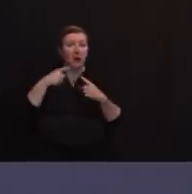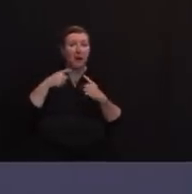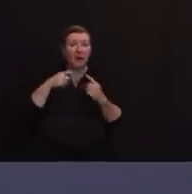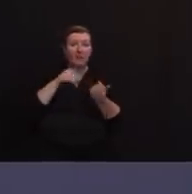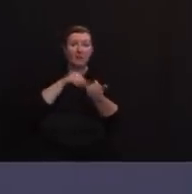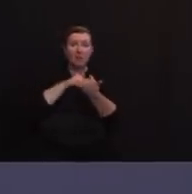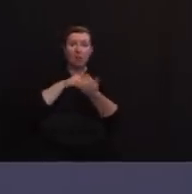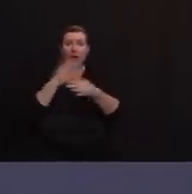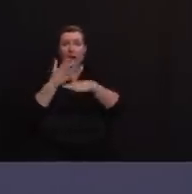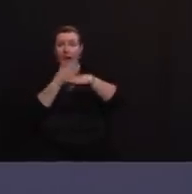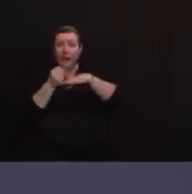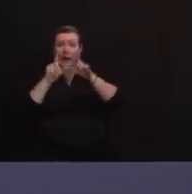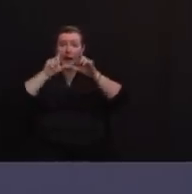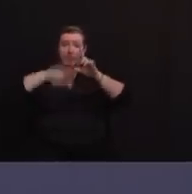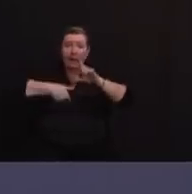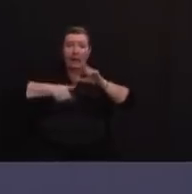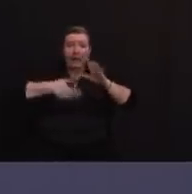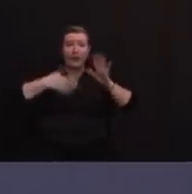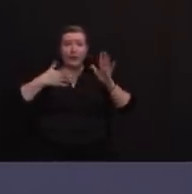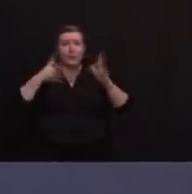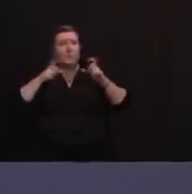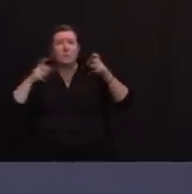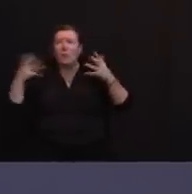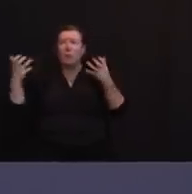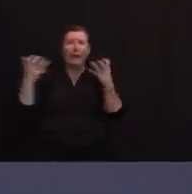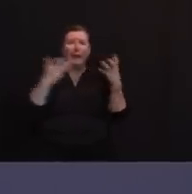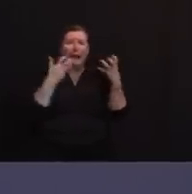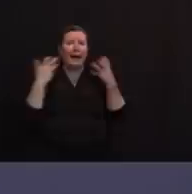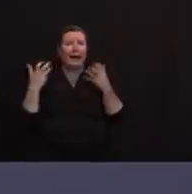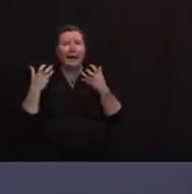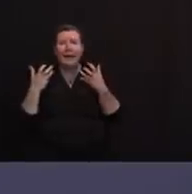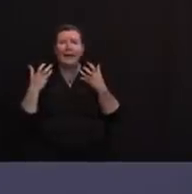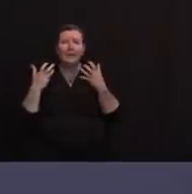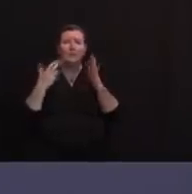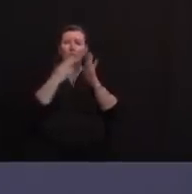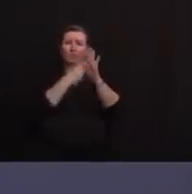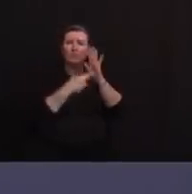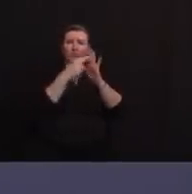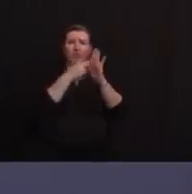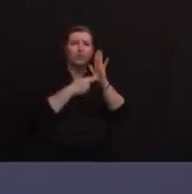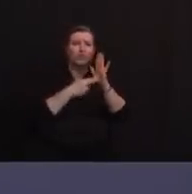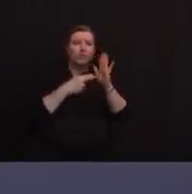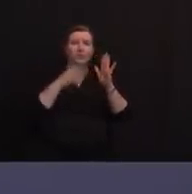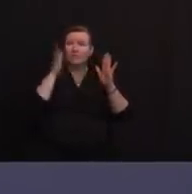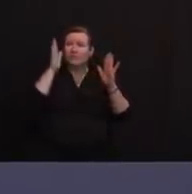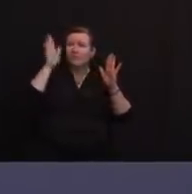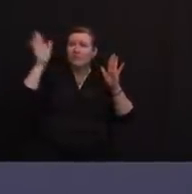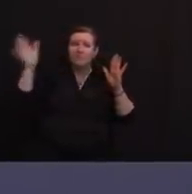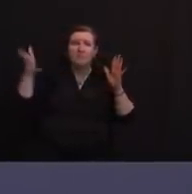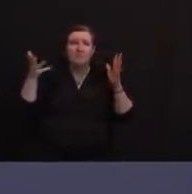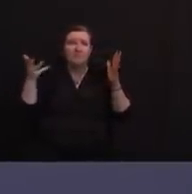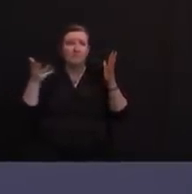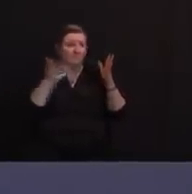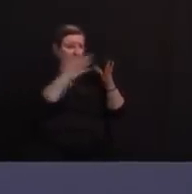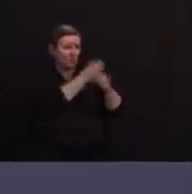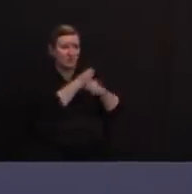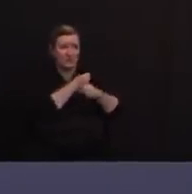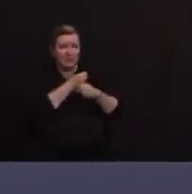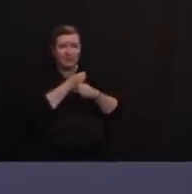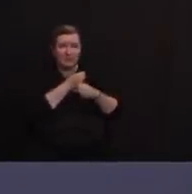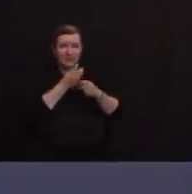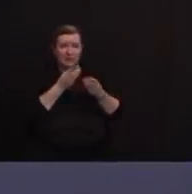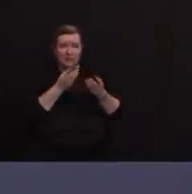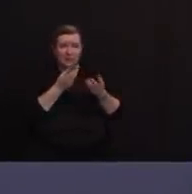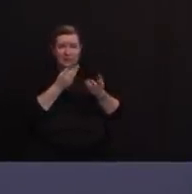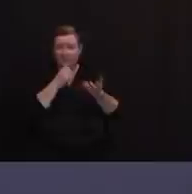saw, and we're now opening it up even further. Again, the 1A, 1B, you're going to see this overlapping waves is the way I would think about it. We've seen that with